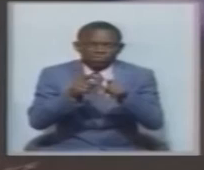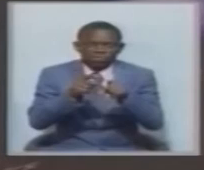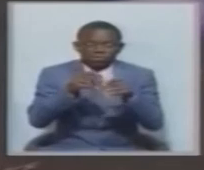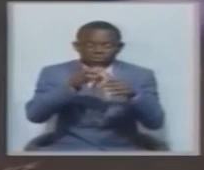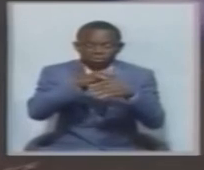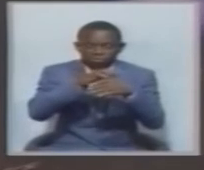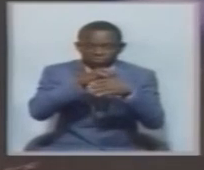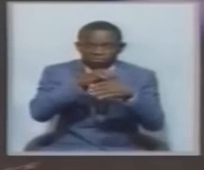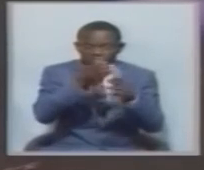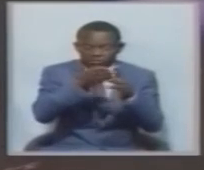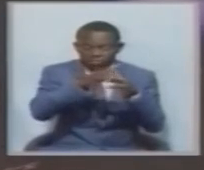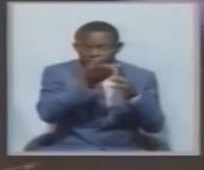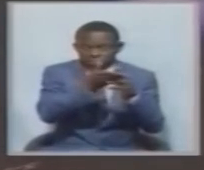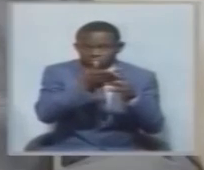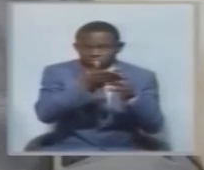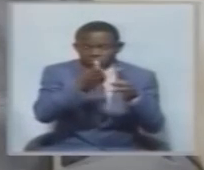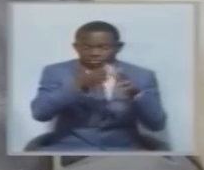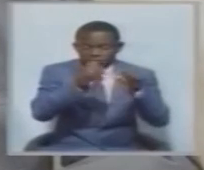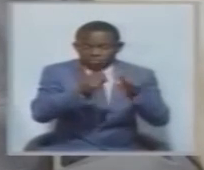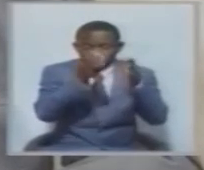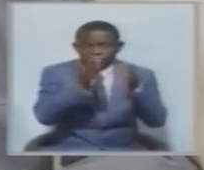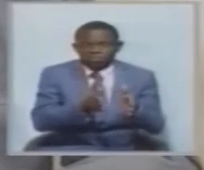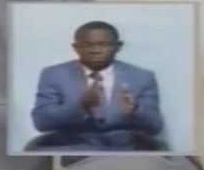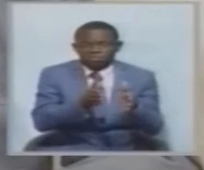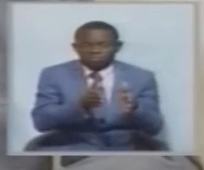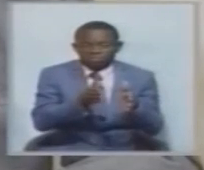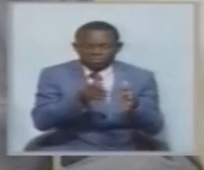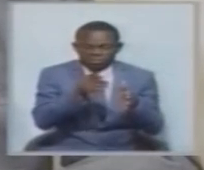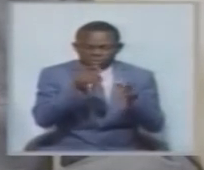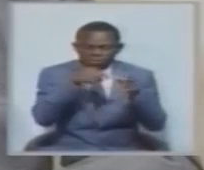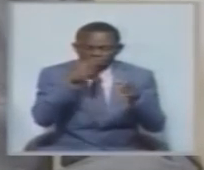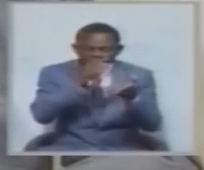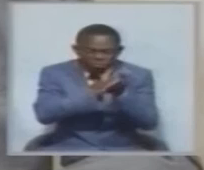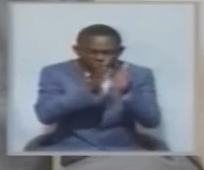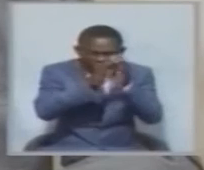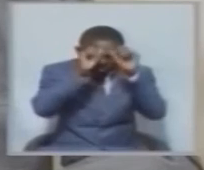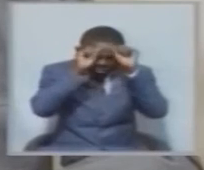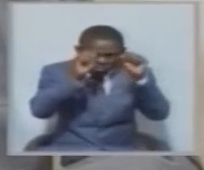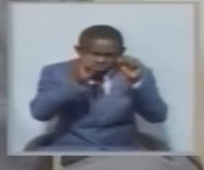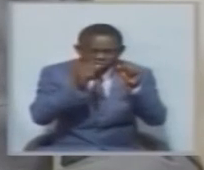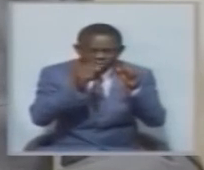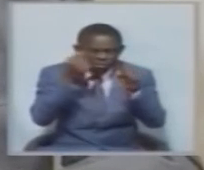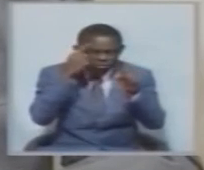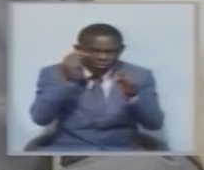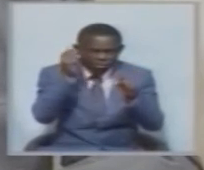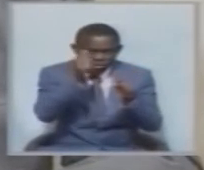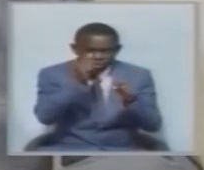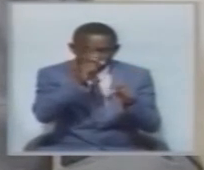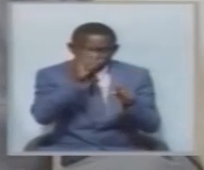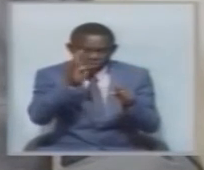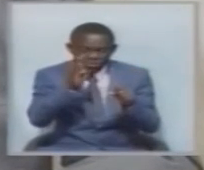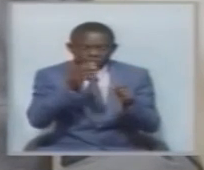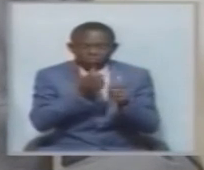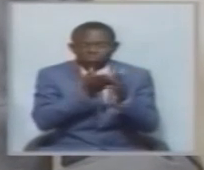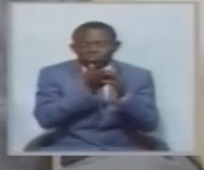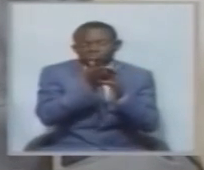presidency of the Africa Development Bank, is done in a democratic manner. Votes are cast. So people do a lot of lobbying. They do a